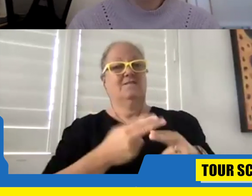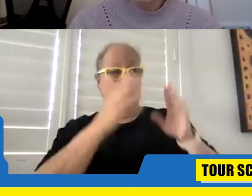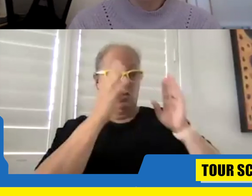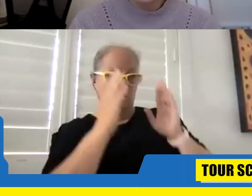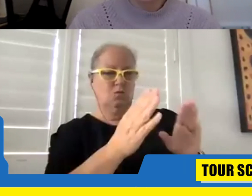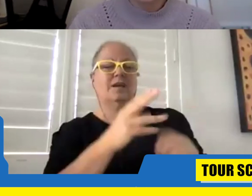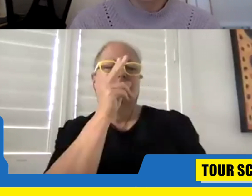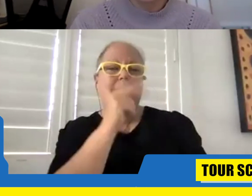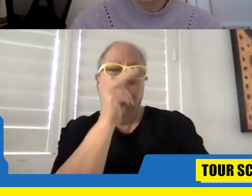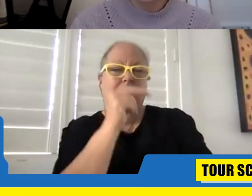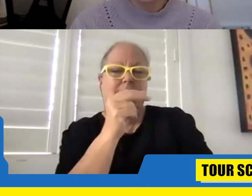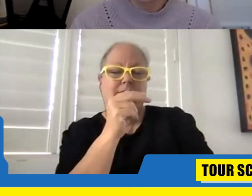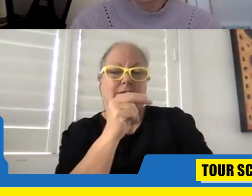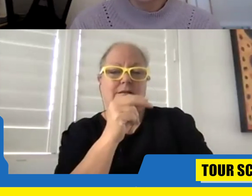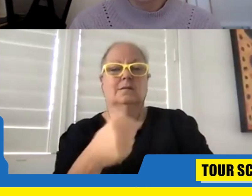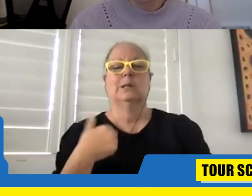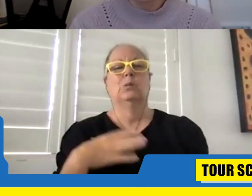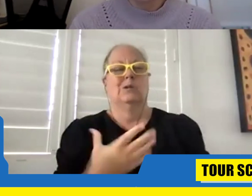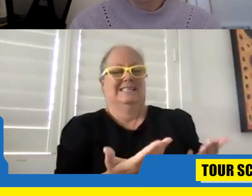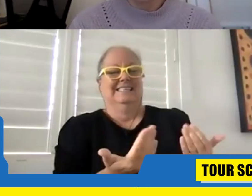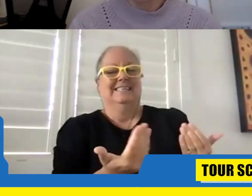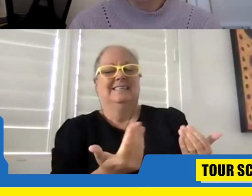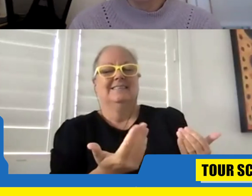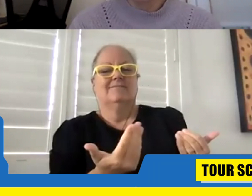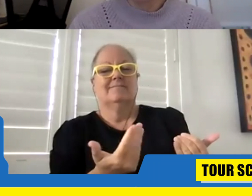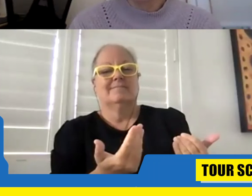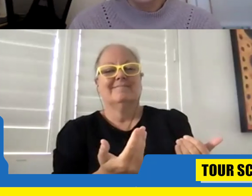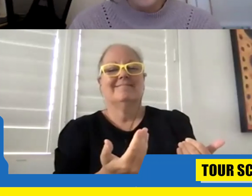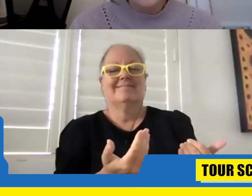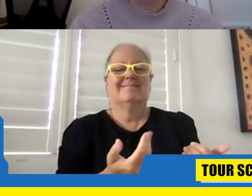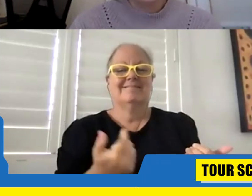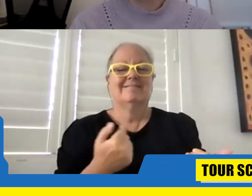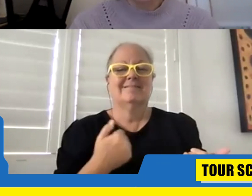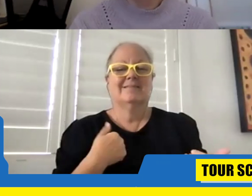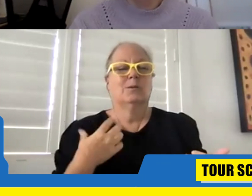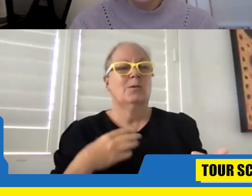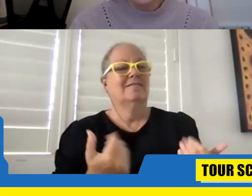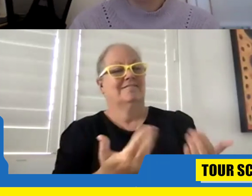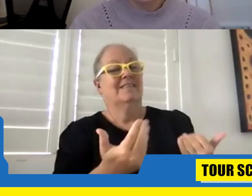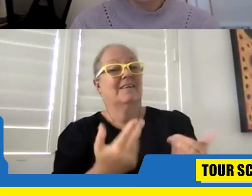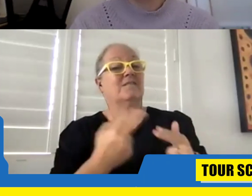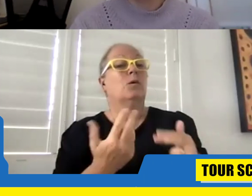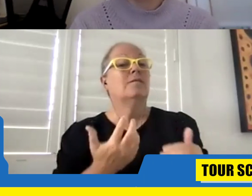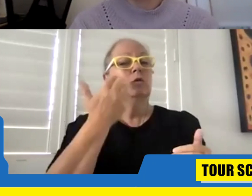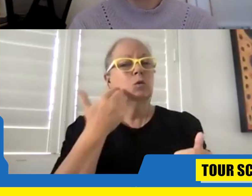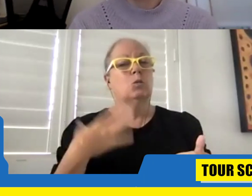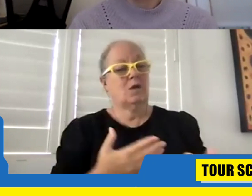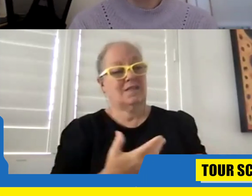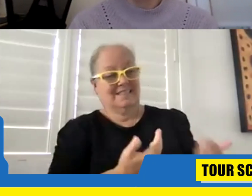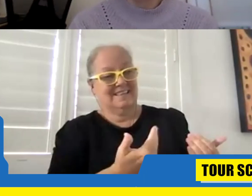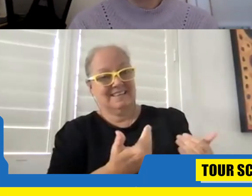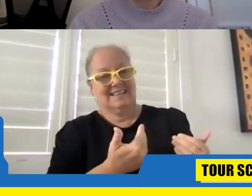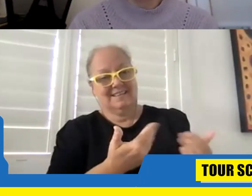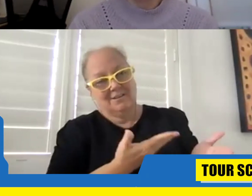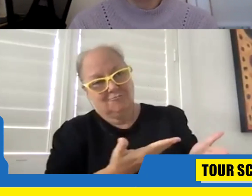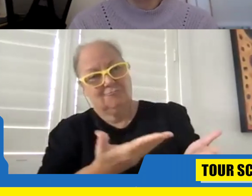because we need some more we need more help programming into the future. We need to bring a future along with us,